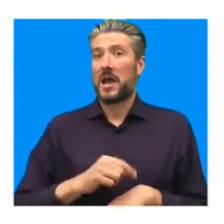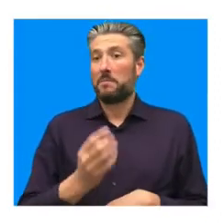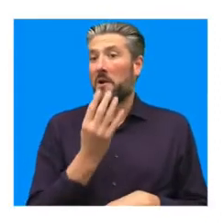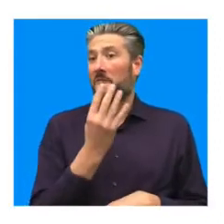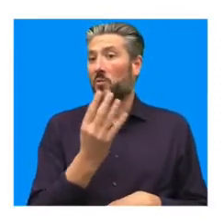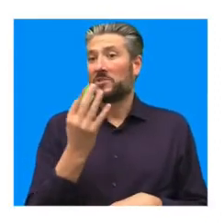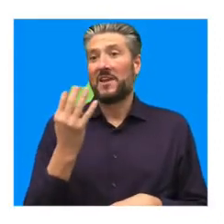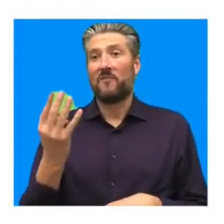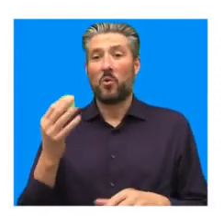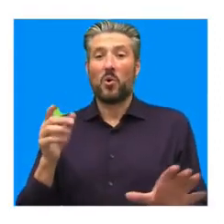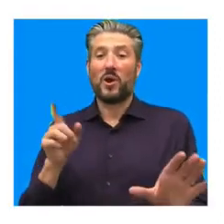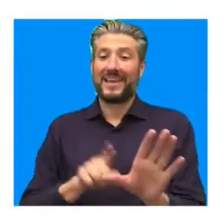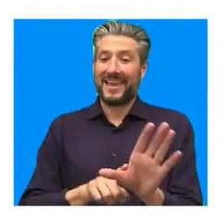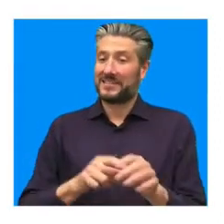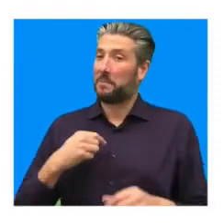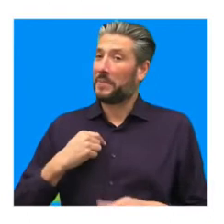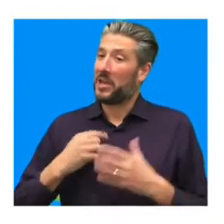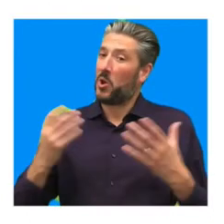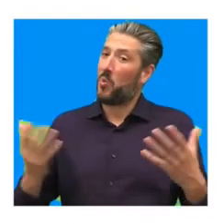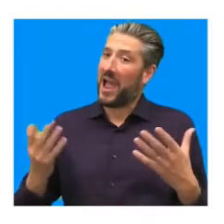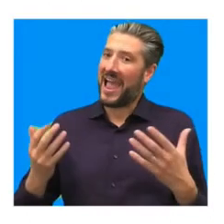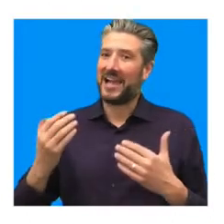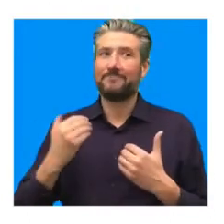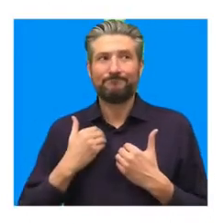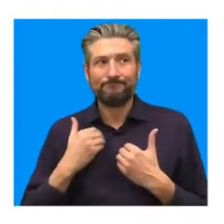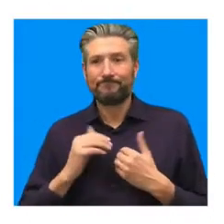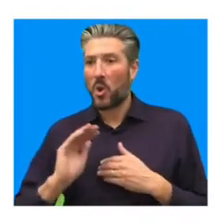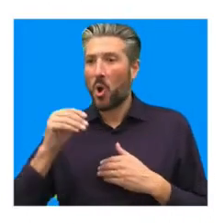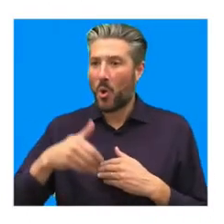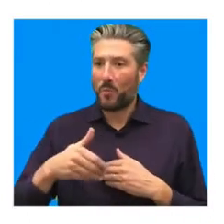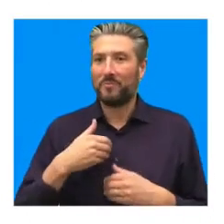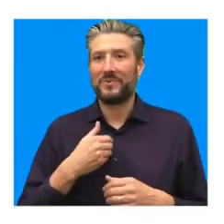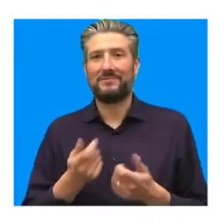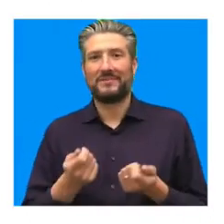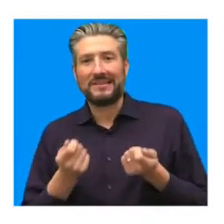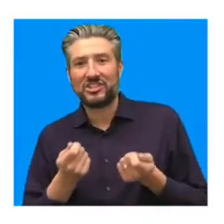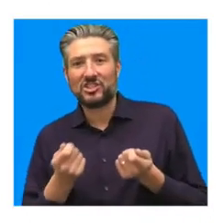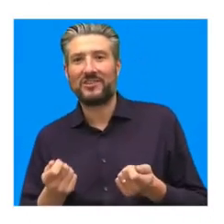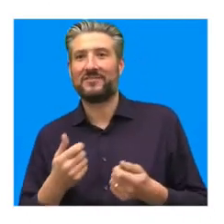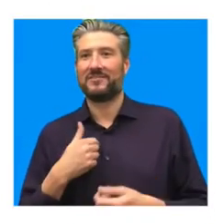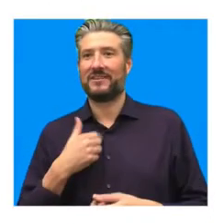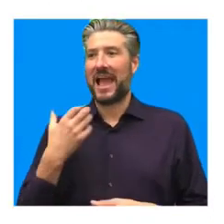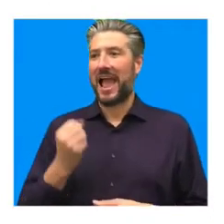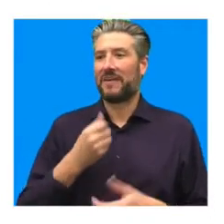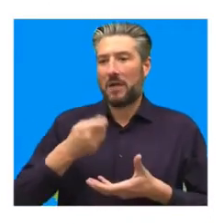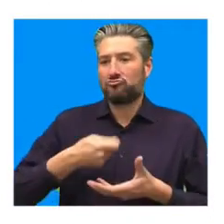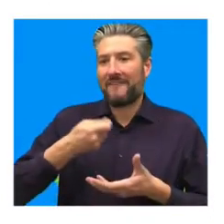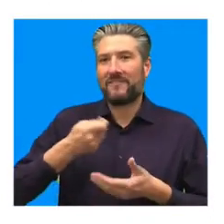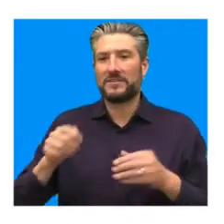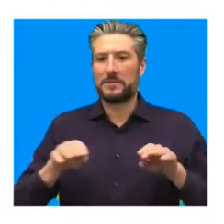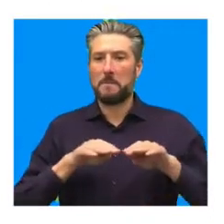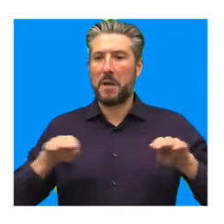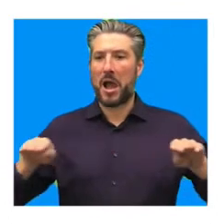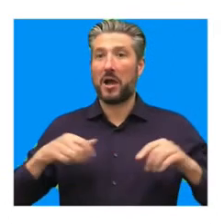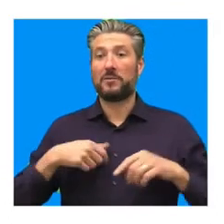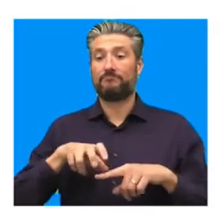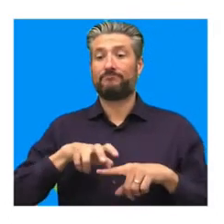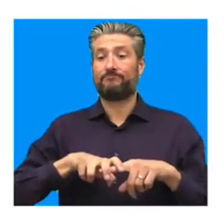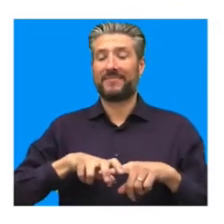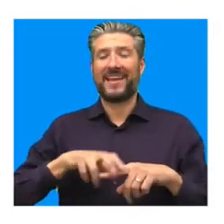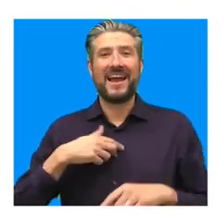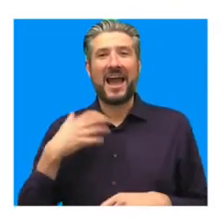my breakfast counter. So here I am sitting in my kitchen because this is where I have the brightest lights in my black dress. So